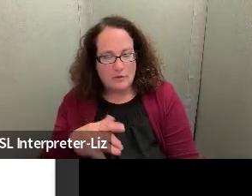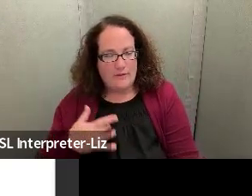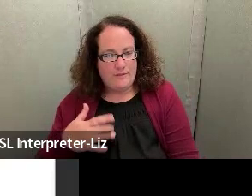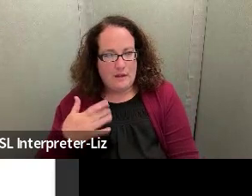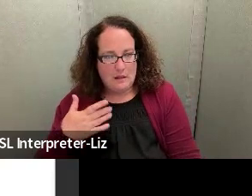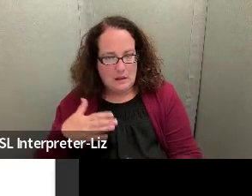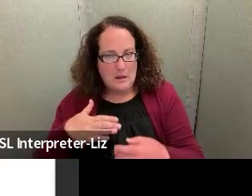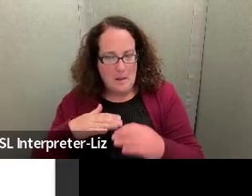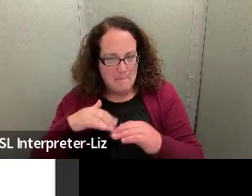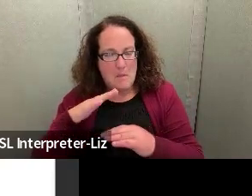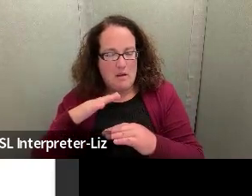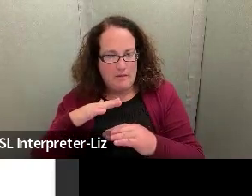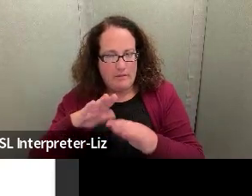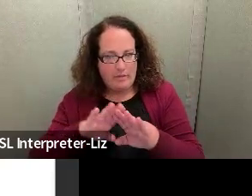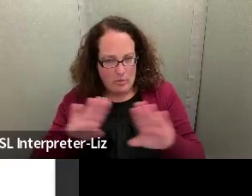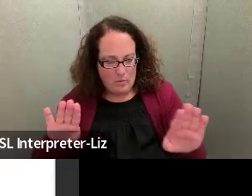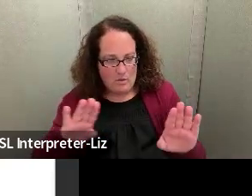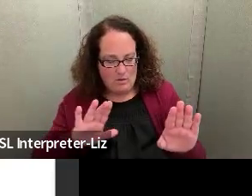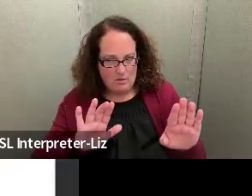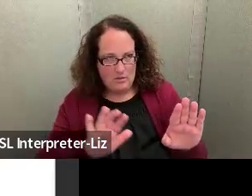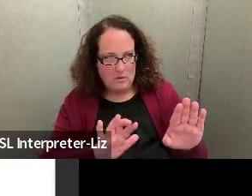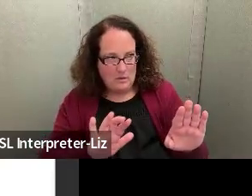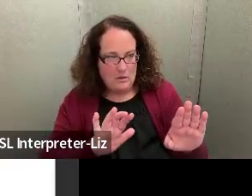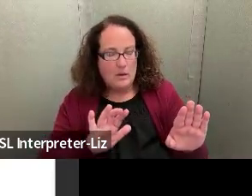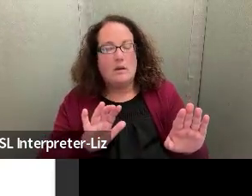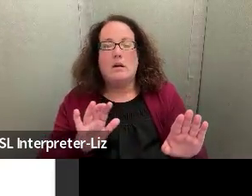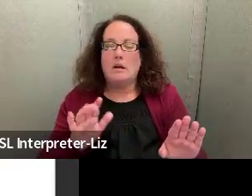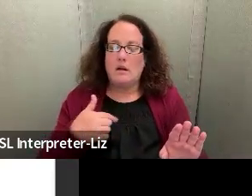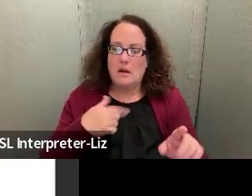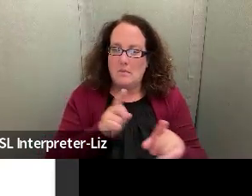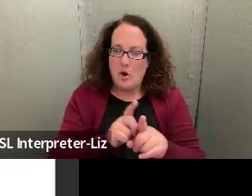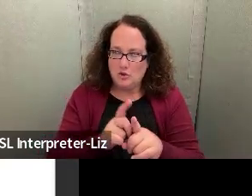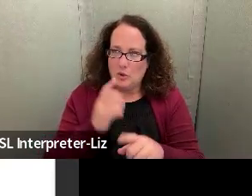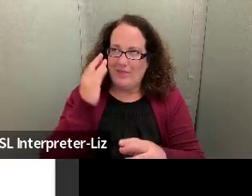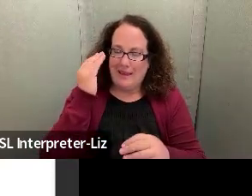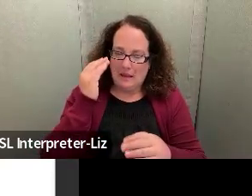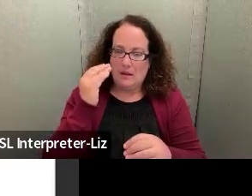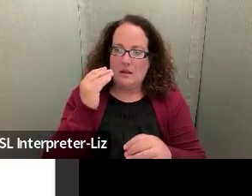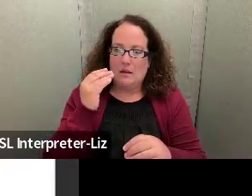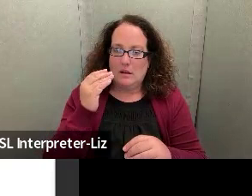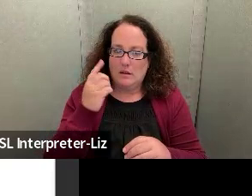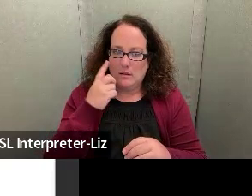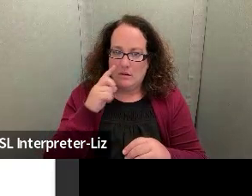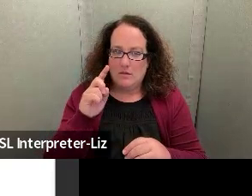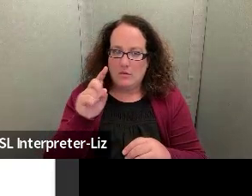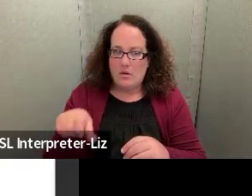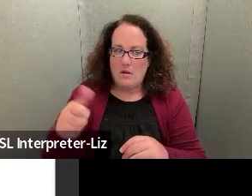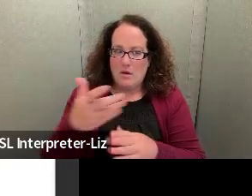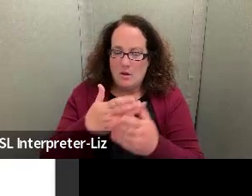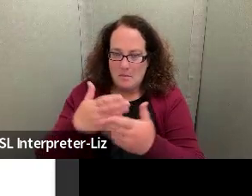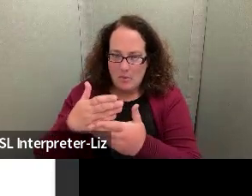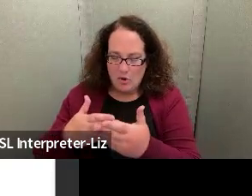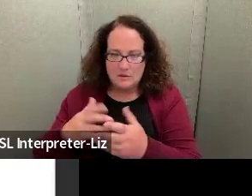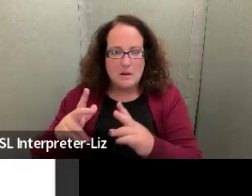above the plane. Yeah, because I'm also thinking because for the other parts, people